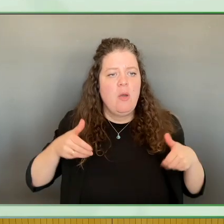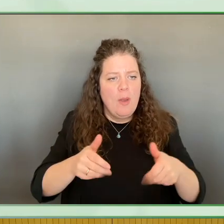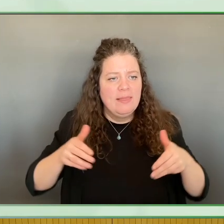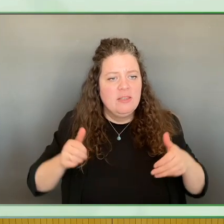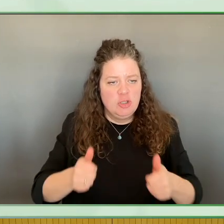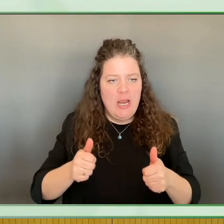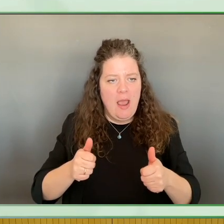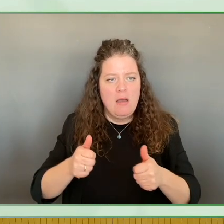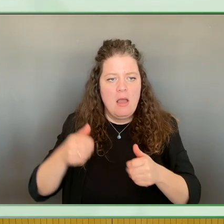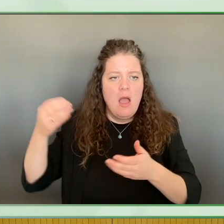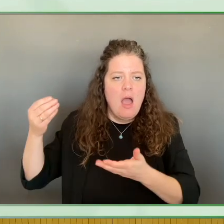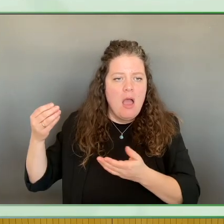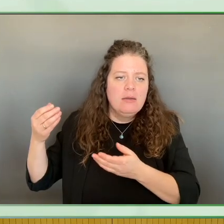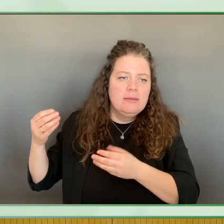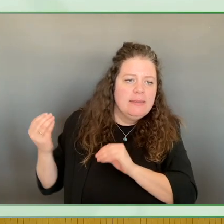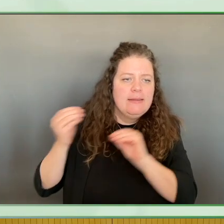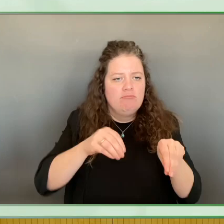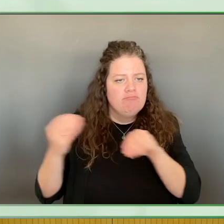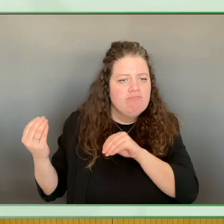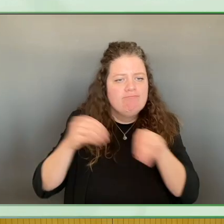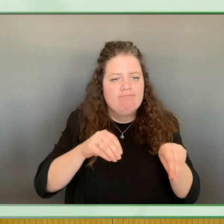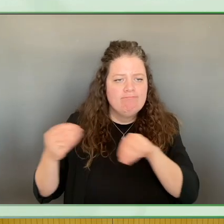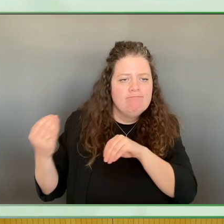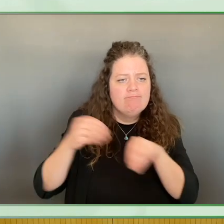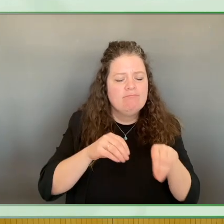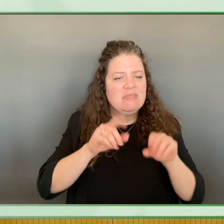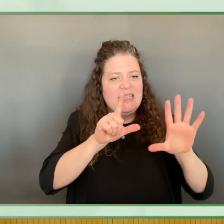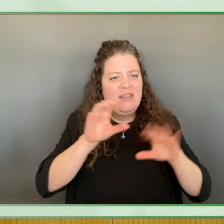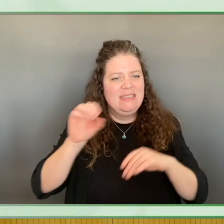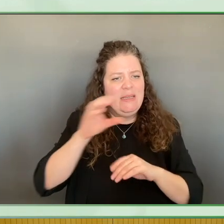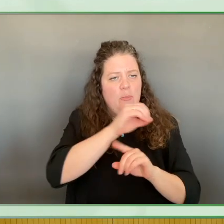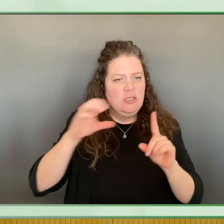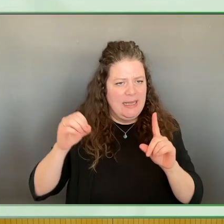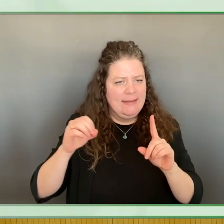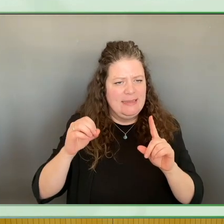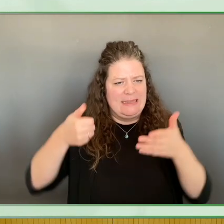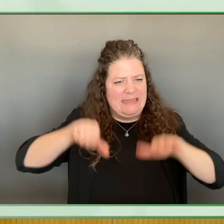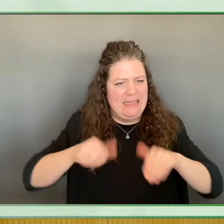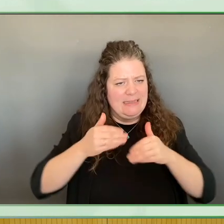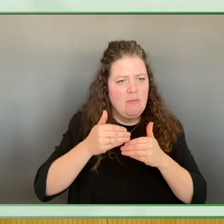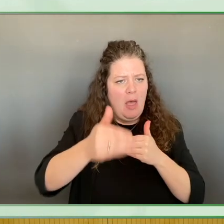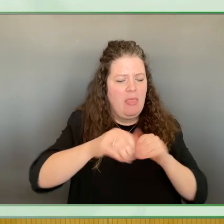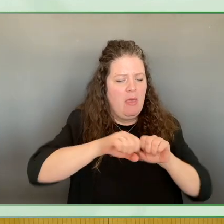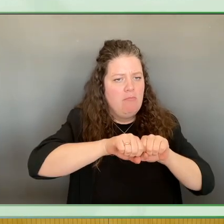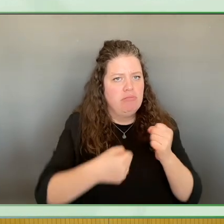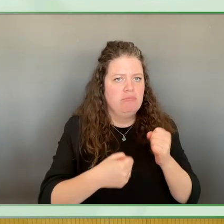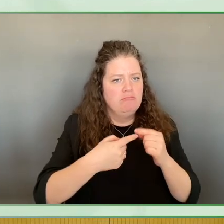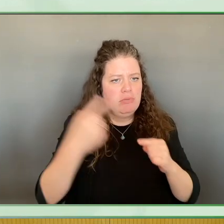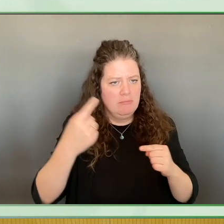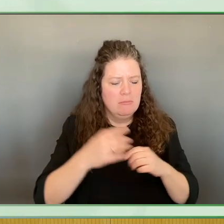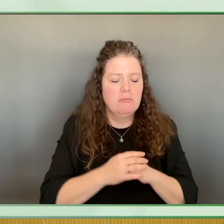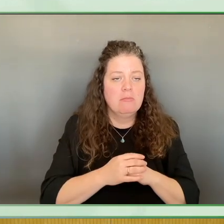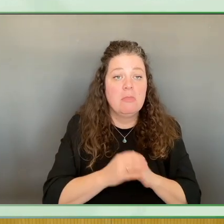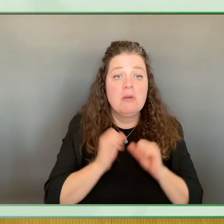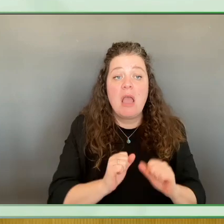within 6 months. Either they are inappropriate for the environment, or they can't be repaired locally, or they're not appropriate for the user